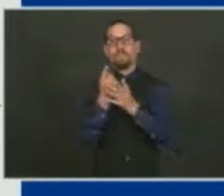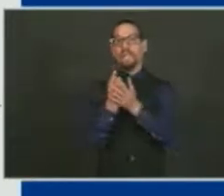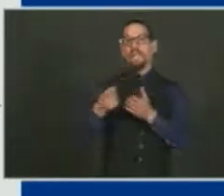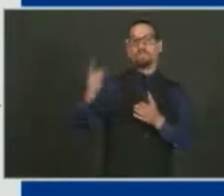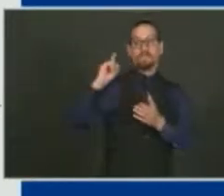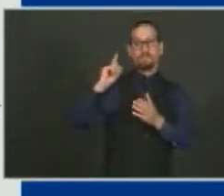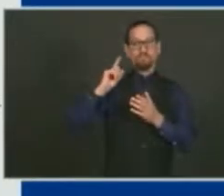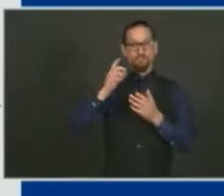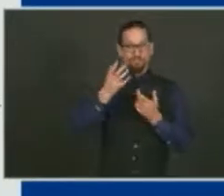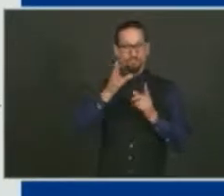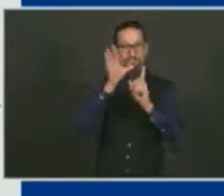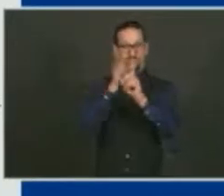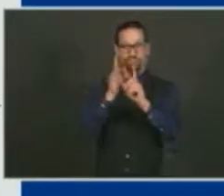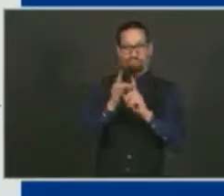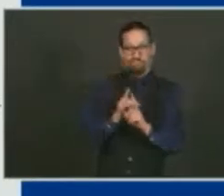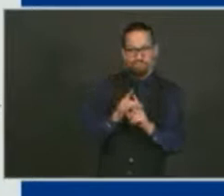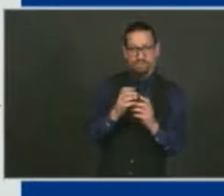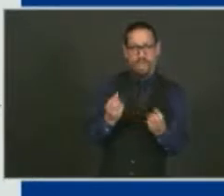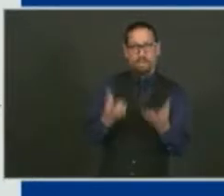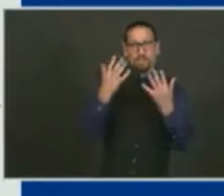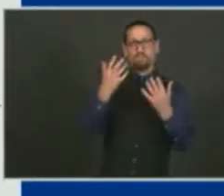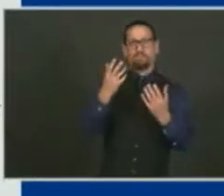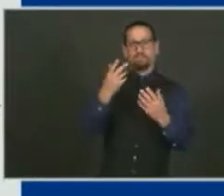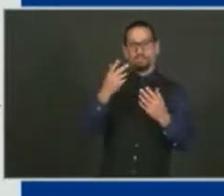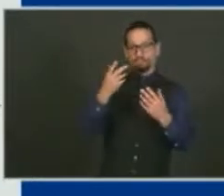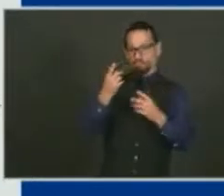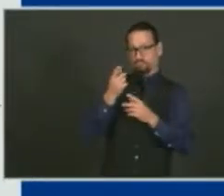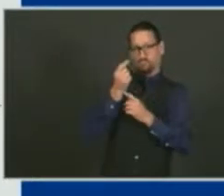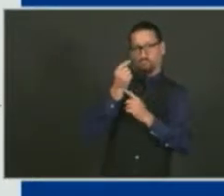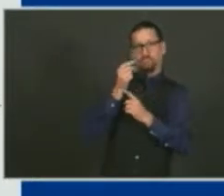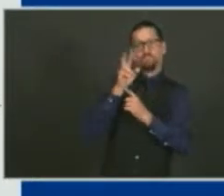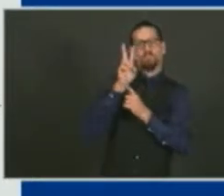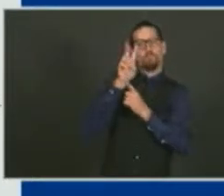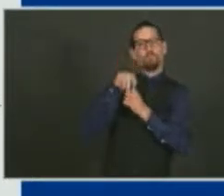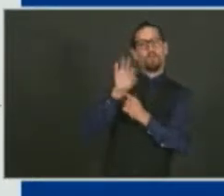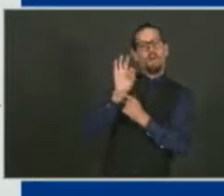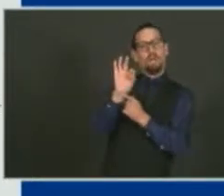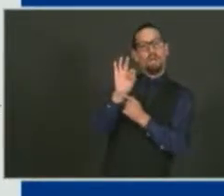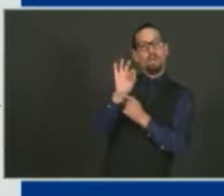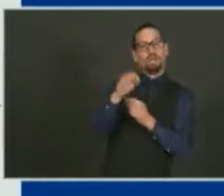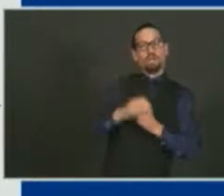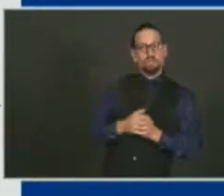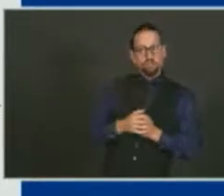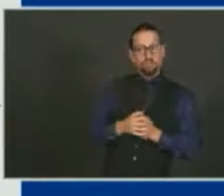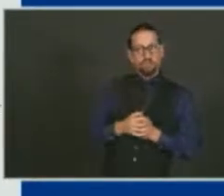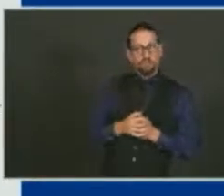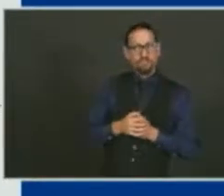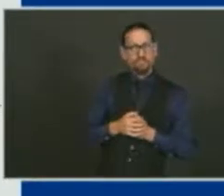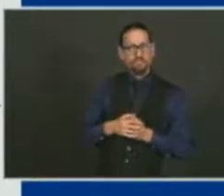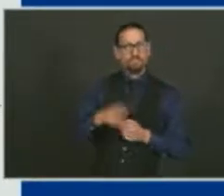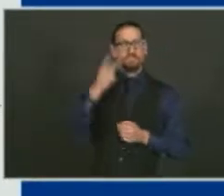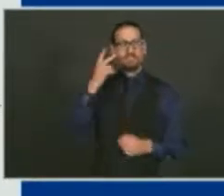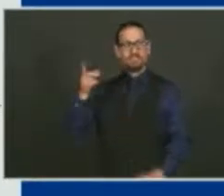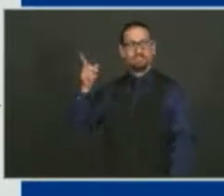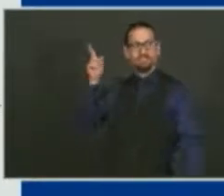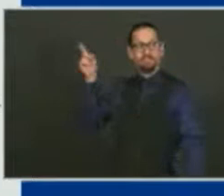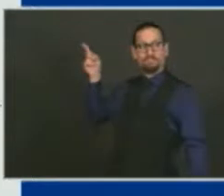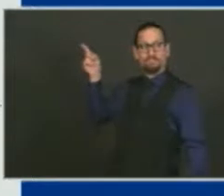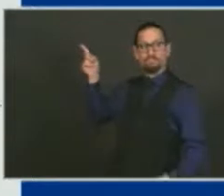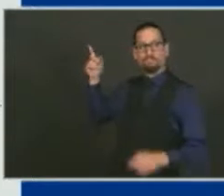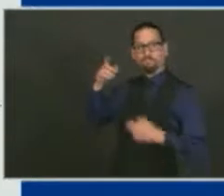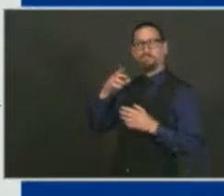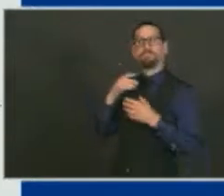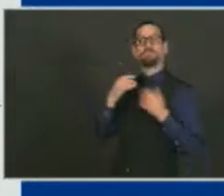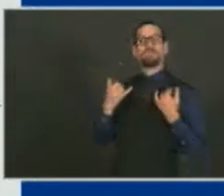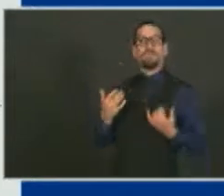highest it's been in over 2 months. You'll notice that arrow is yellow. The reason it's yellow is